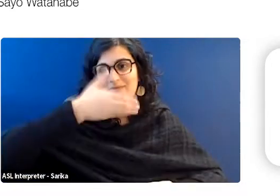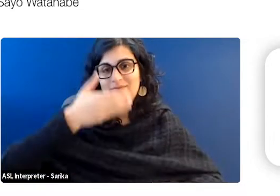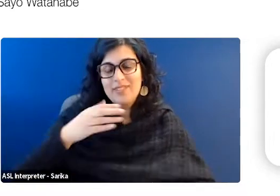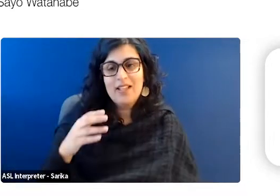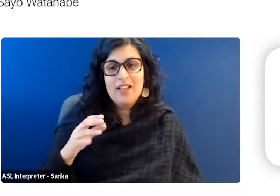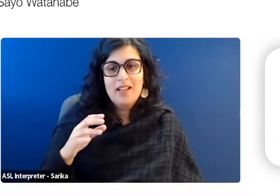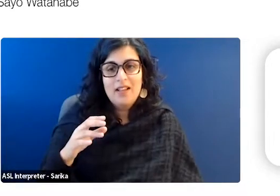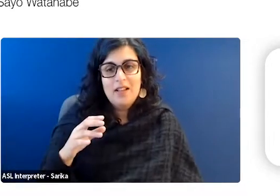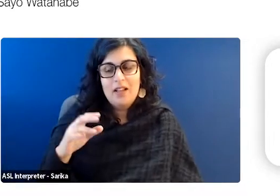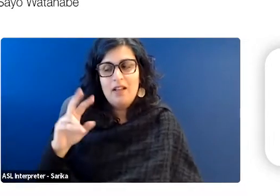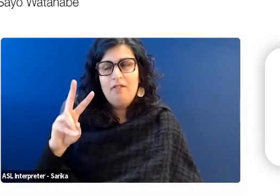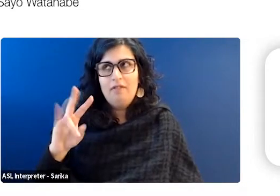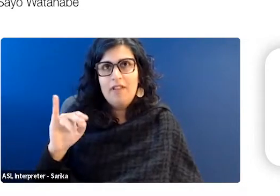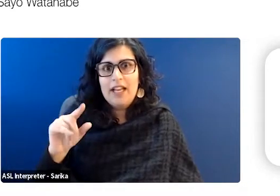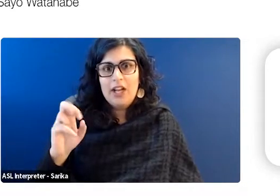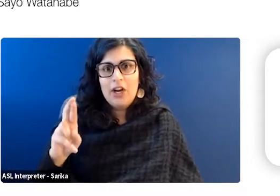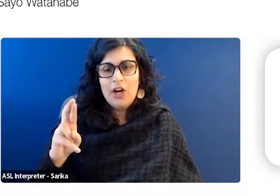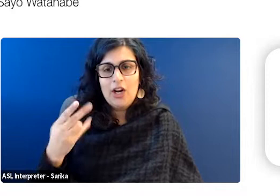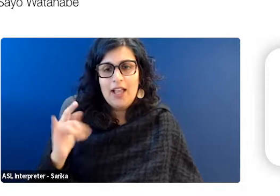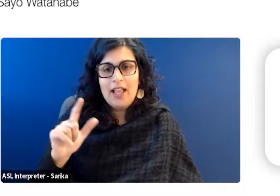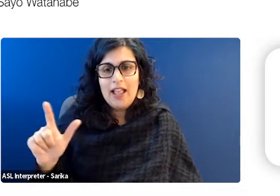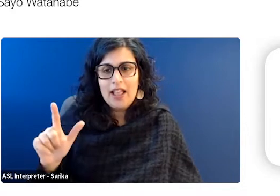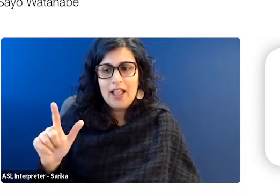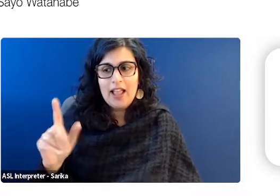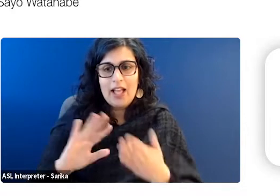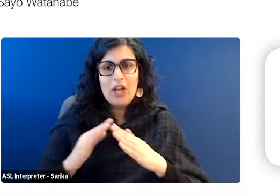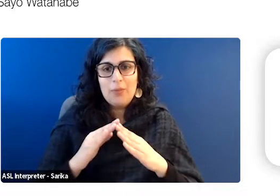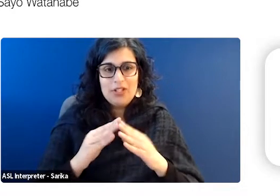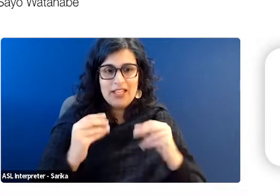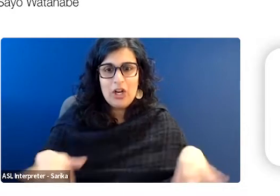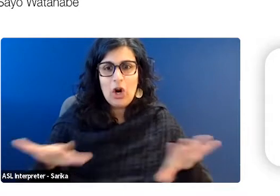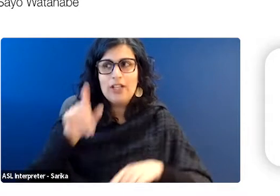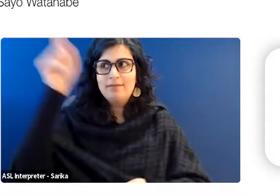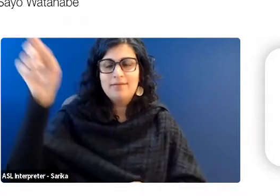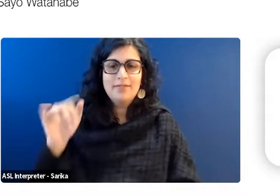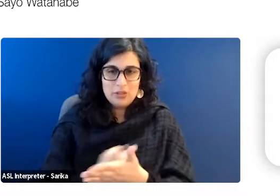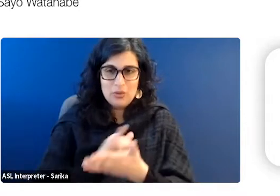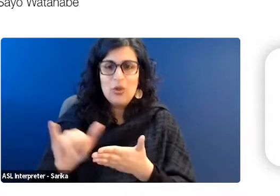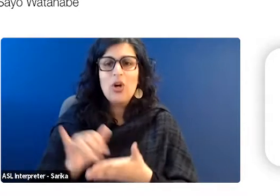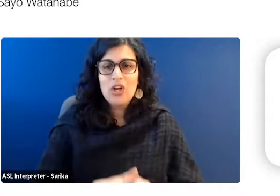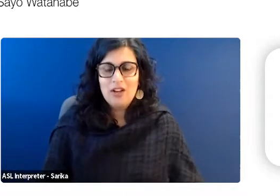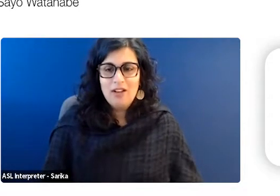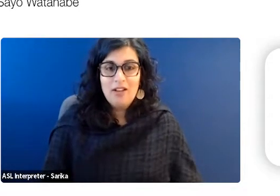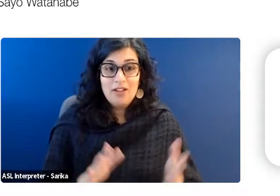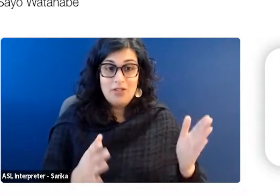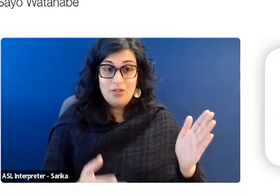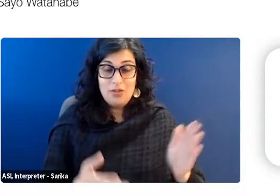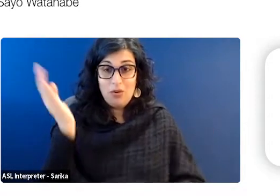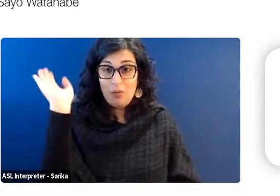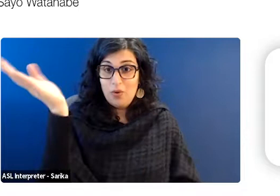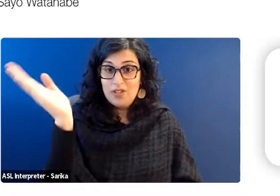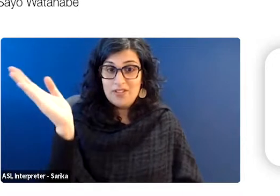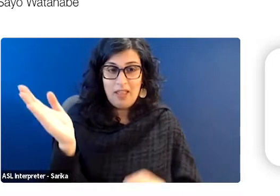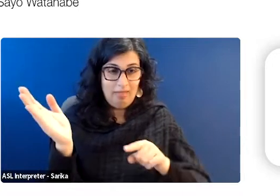Vinegar Hill Community Garden in New York to just present what